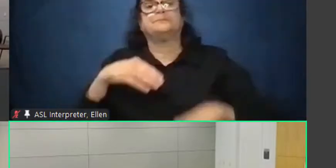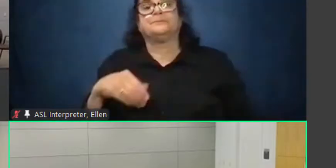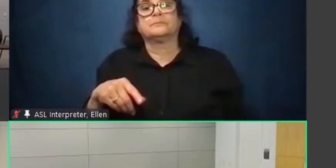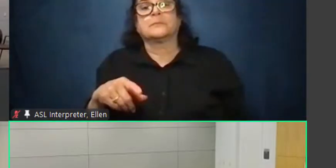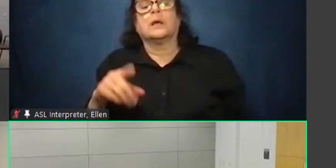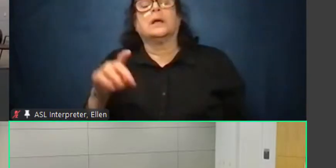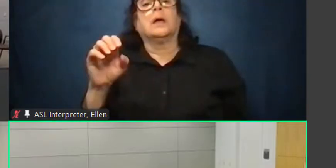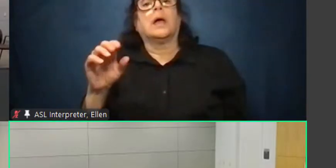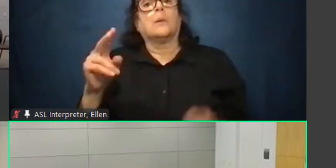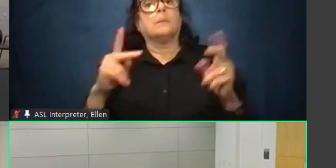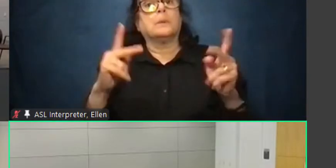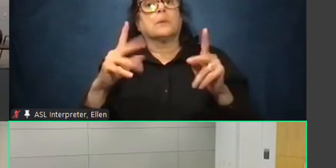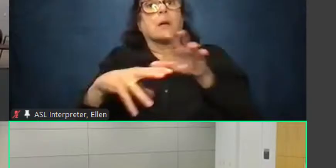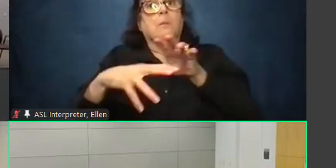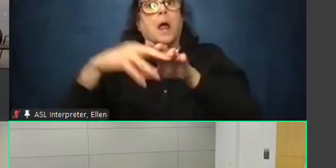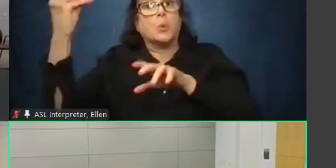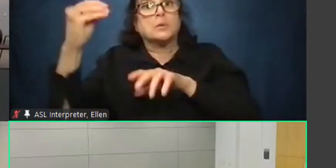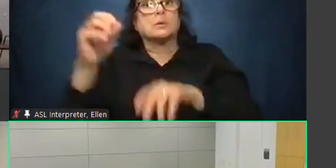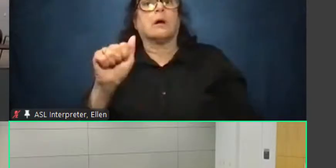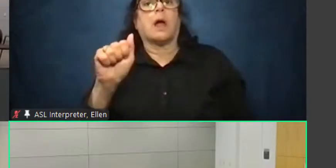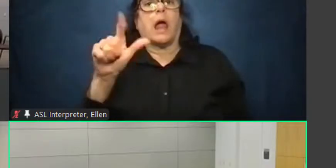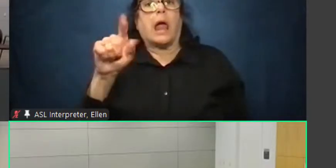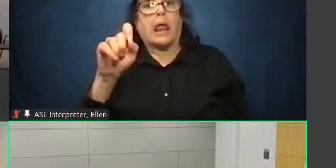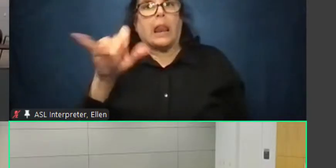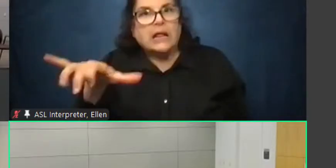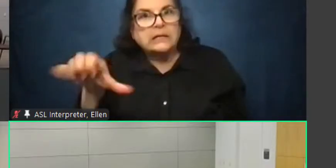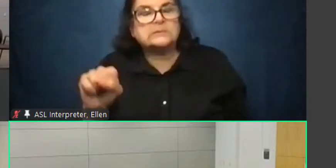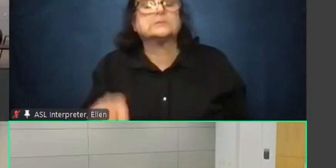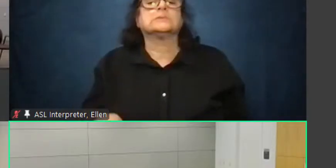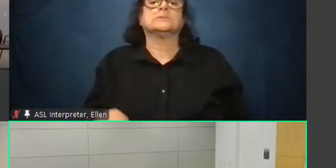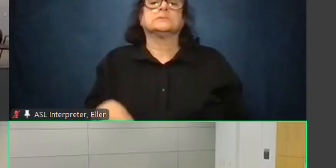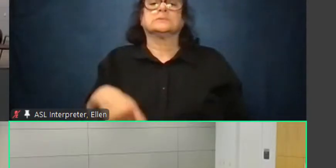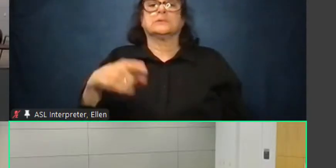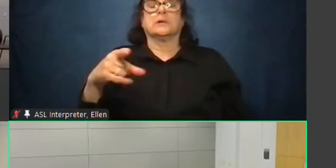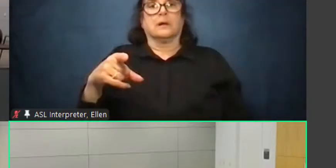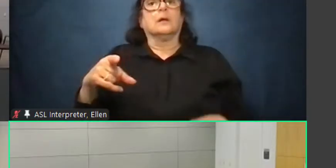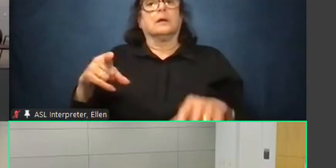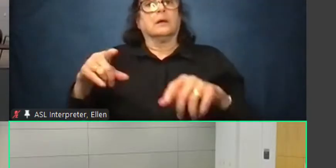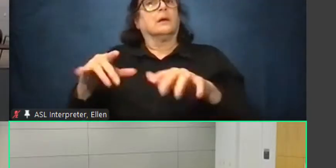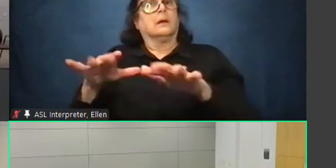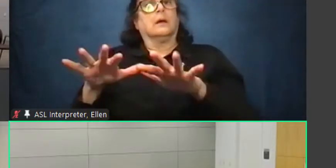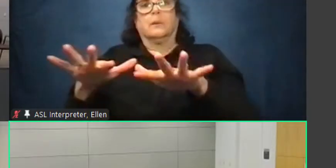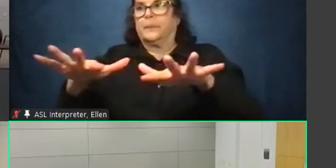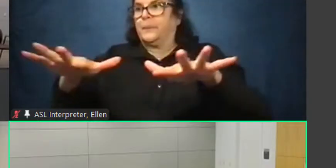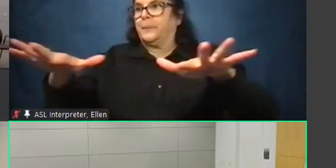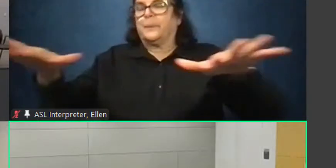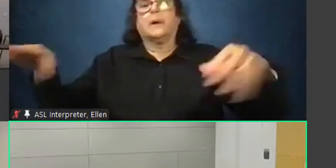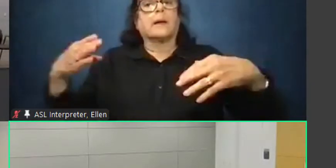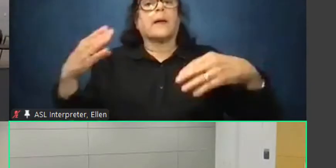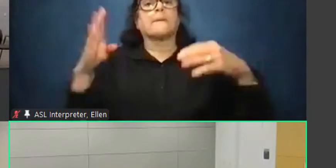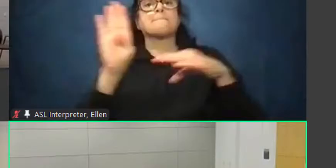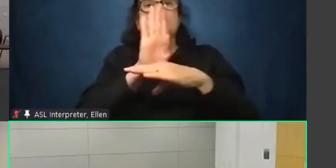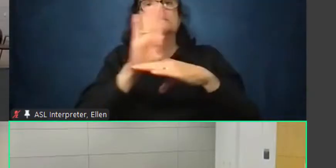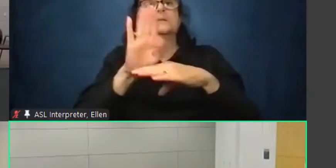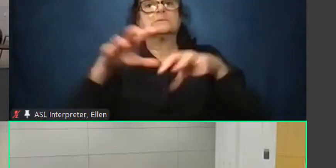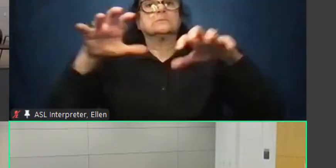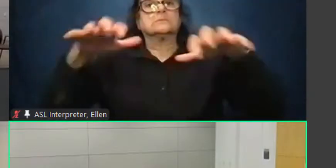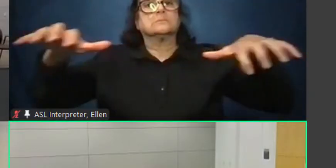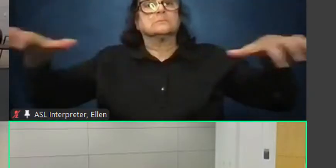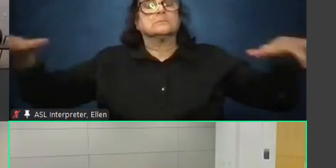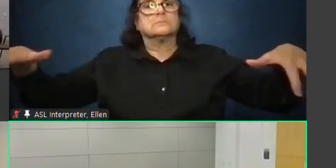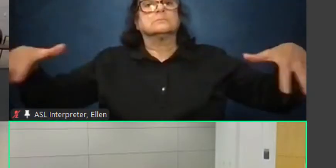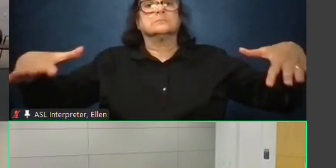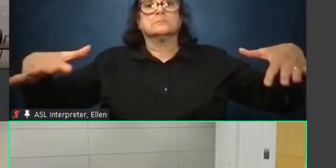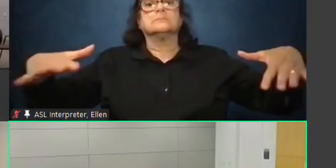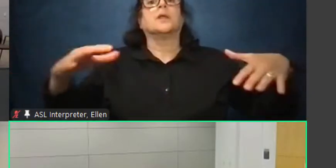the alleys themselves. We did the footprint of the station. We took it back into a bunch of the businesses on either side. And then we ended up having to lower this. We lower the streets in all these